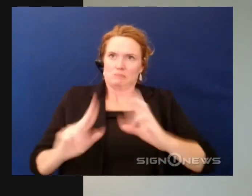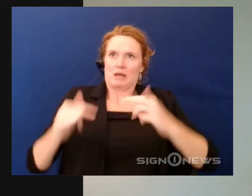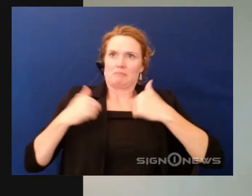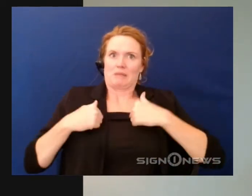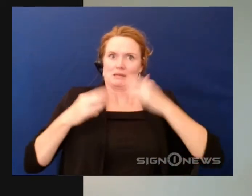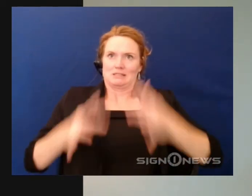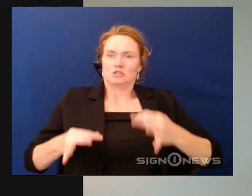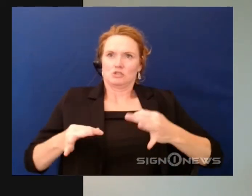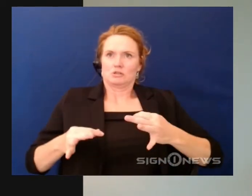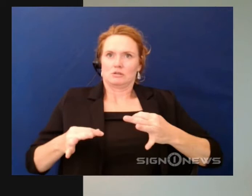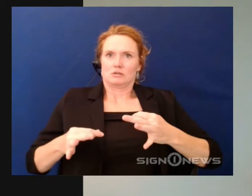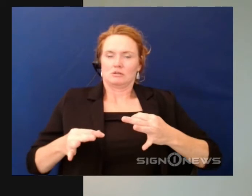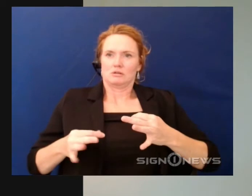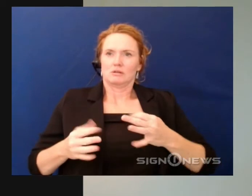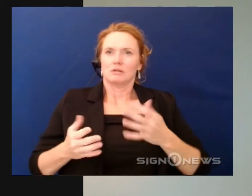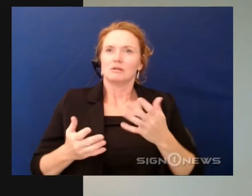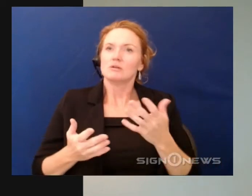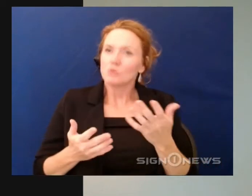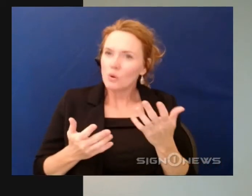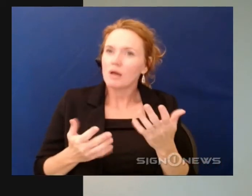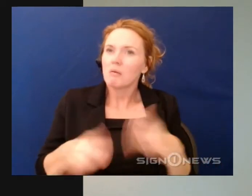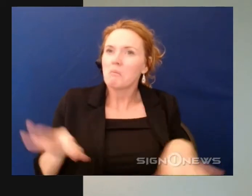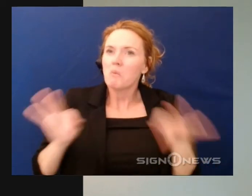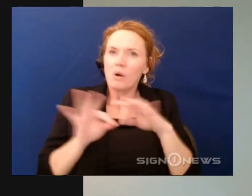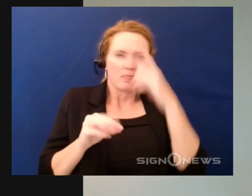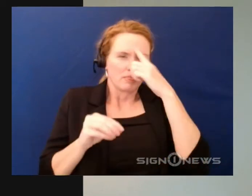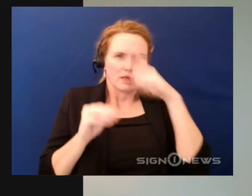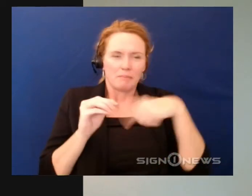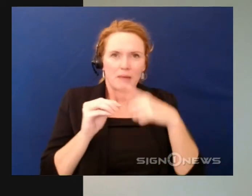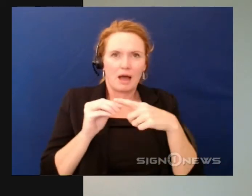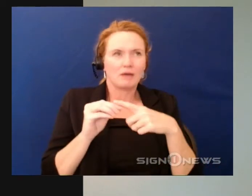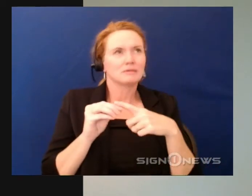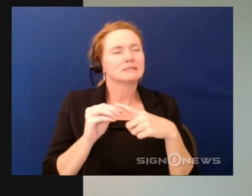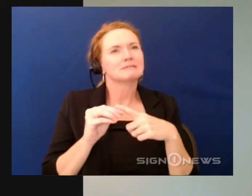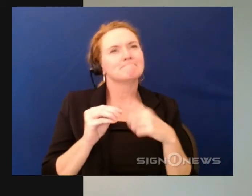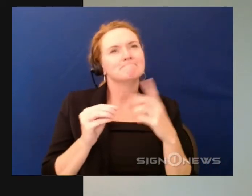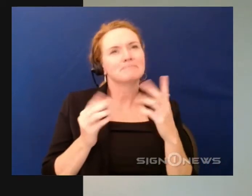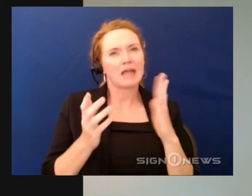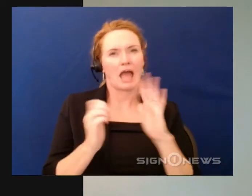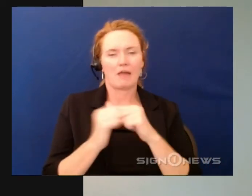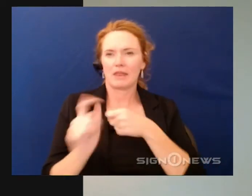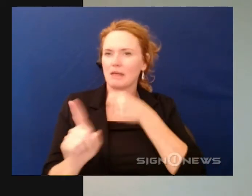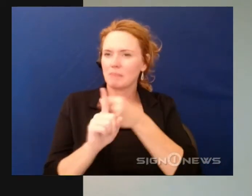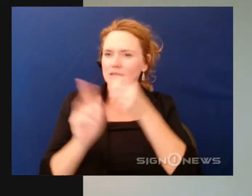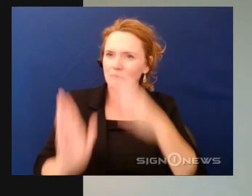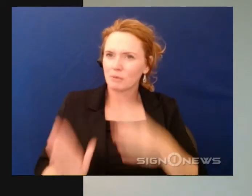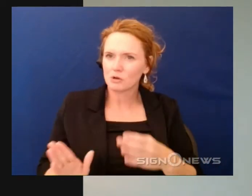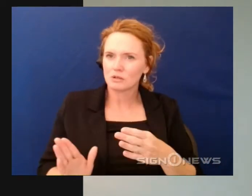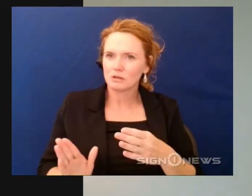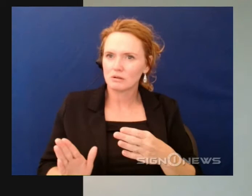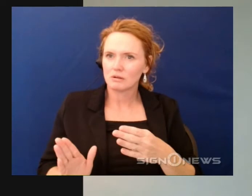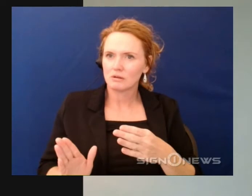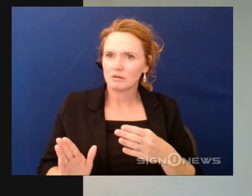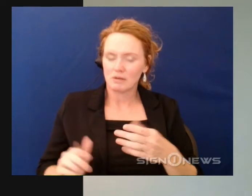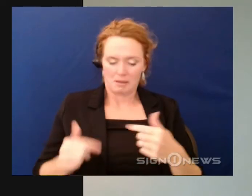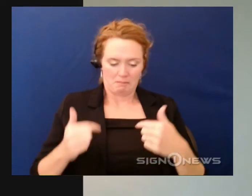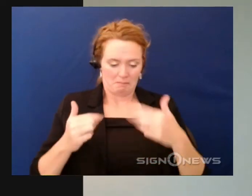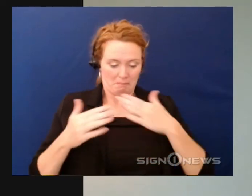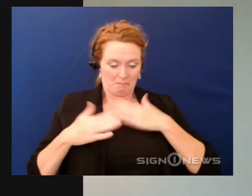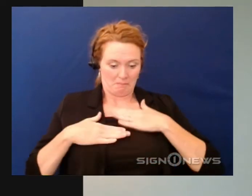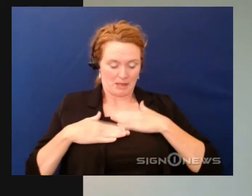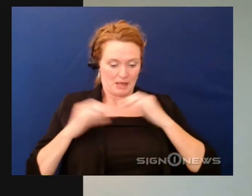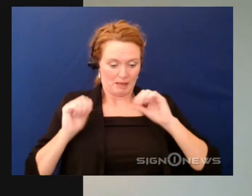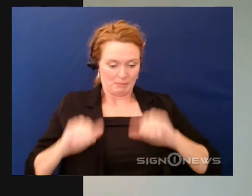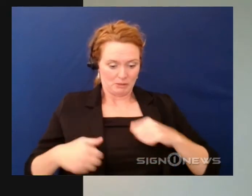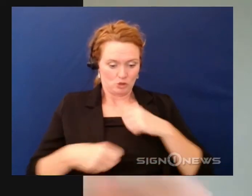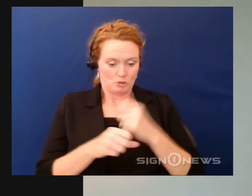it's easy to believe that you kind of lose the belief in your own ability to direct your